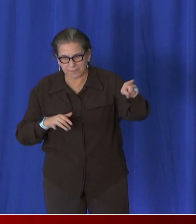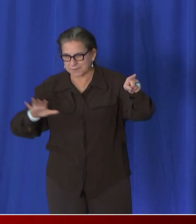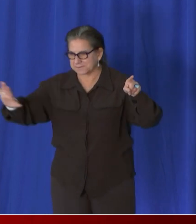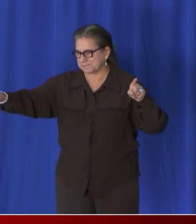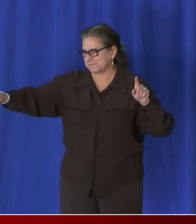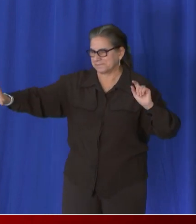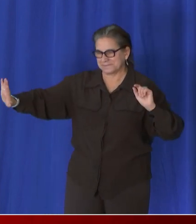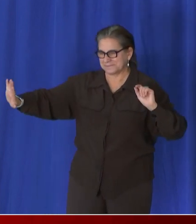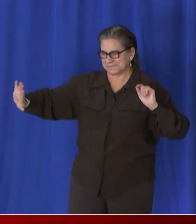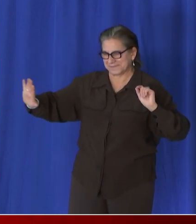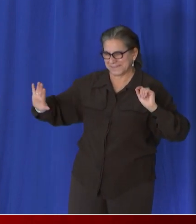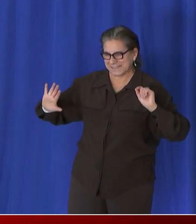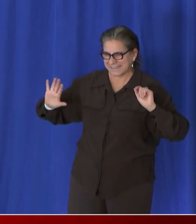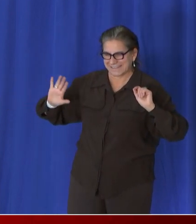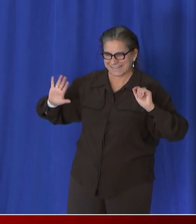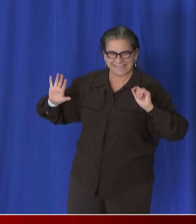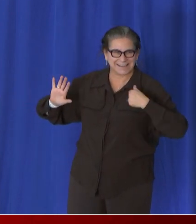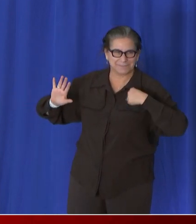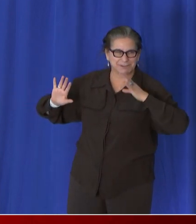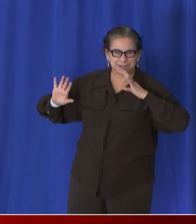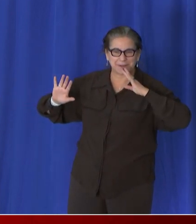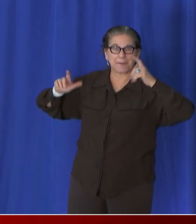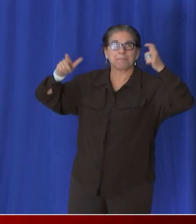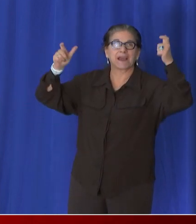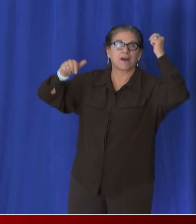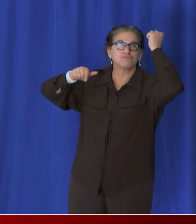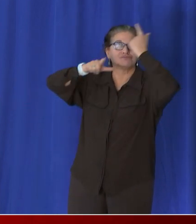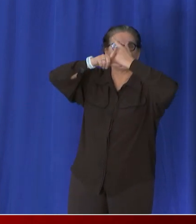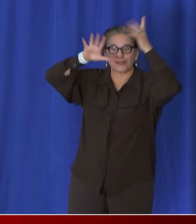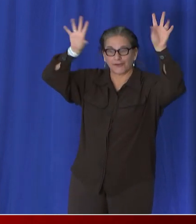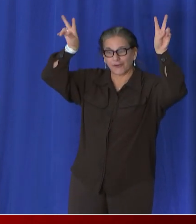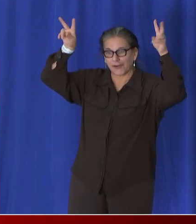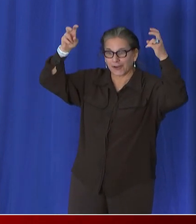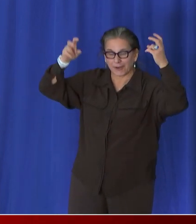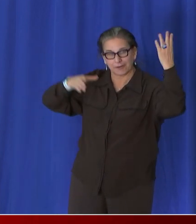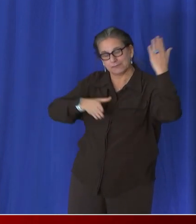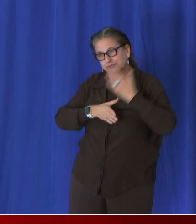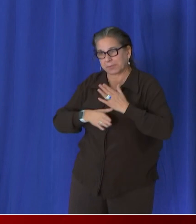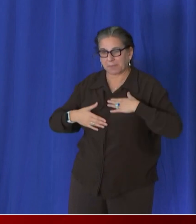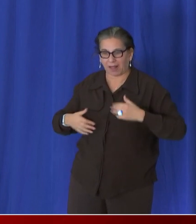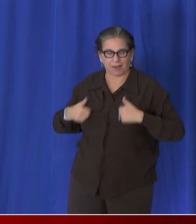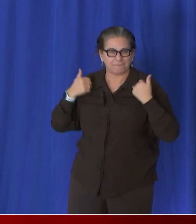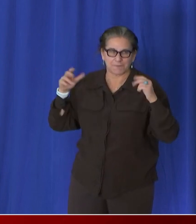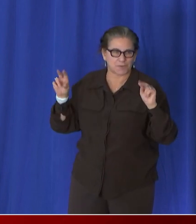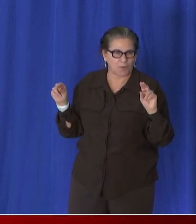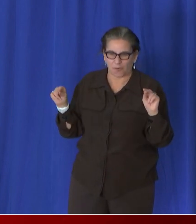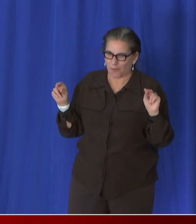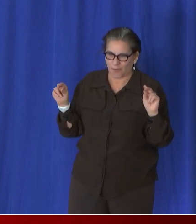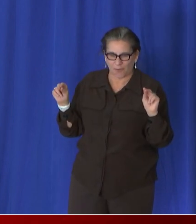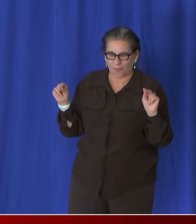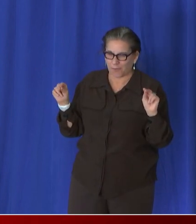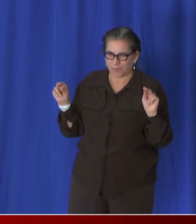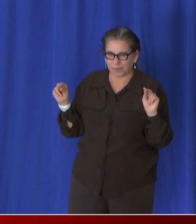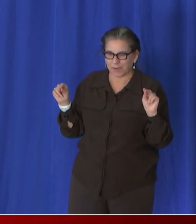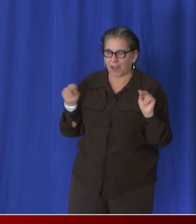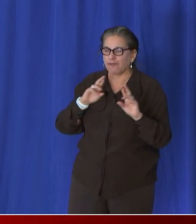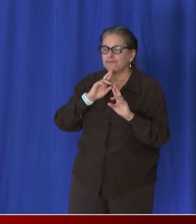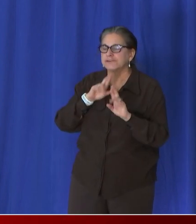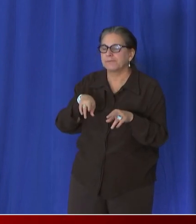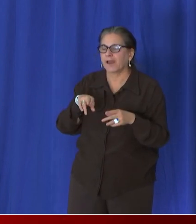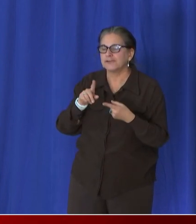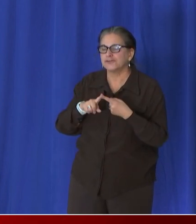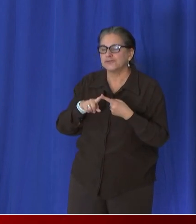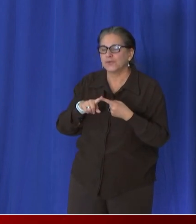on my life. I like to make my own decisions. But I also recognize when you're responding to a global pandemic, that is the